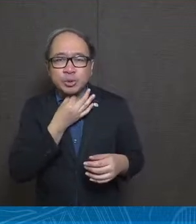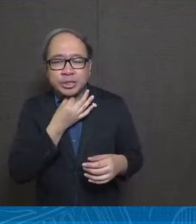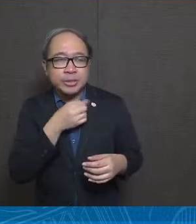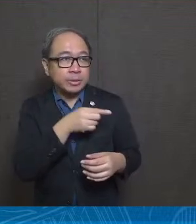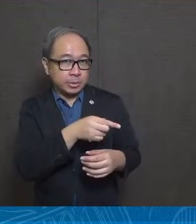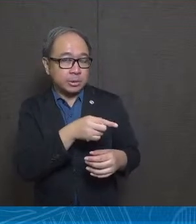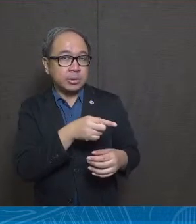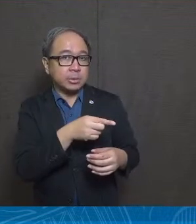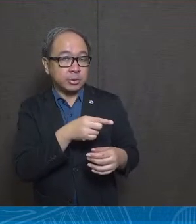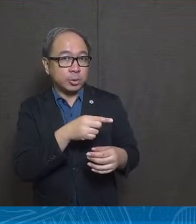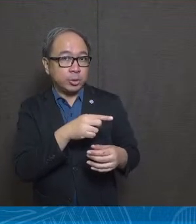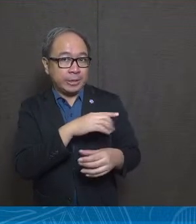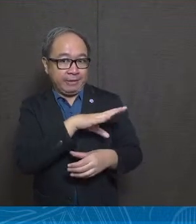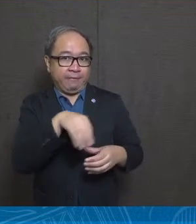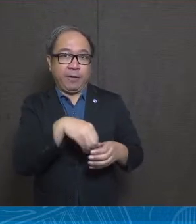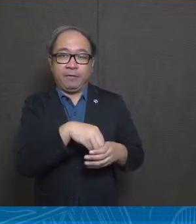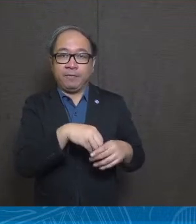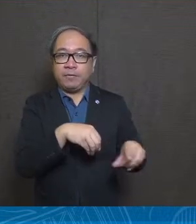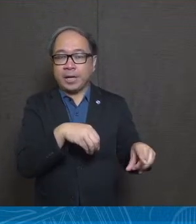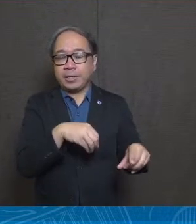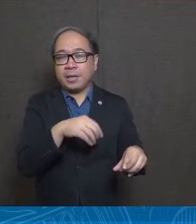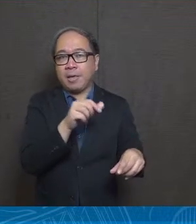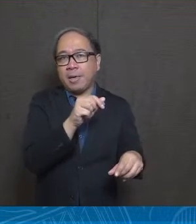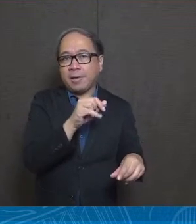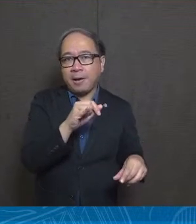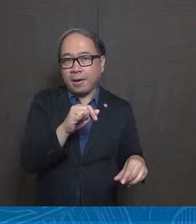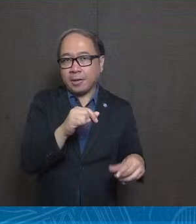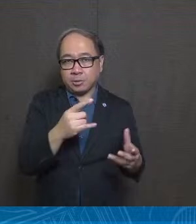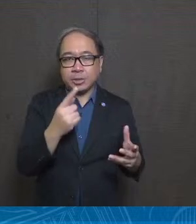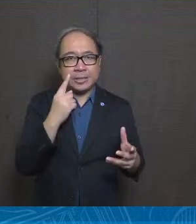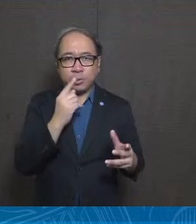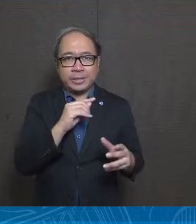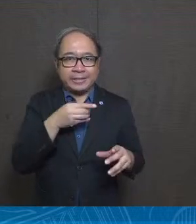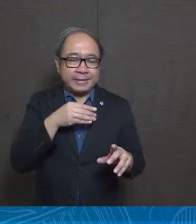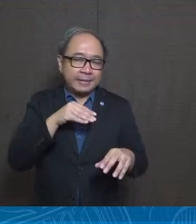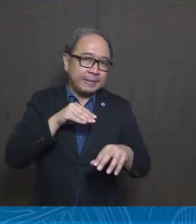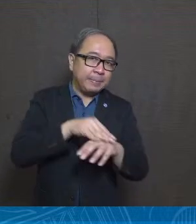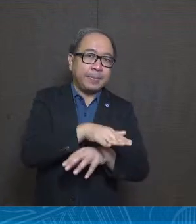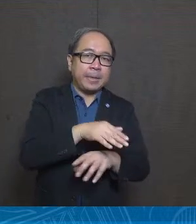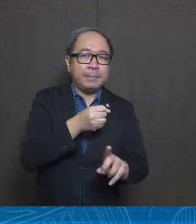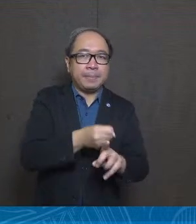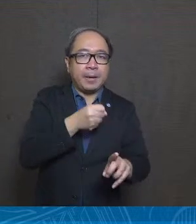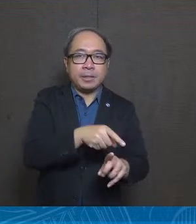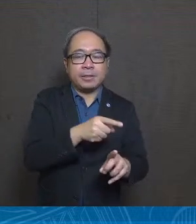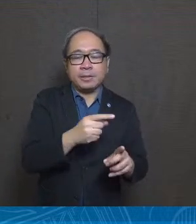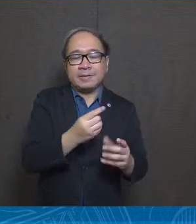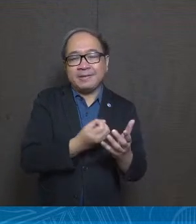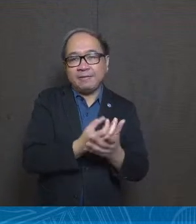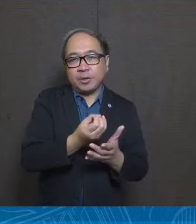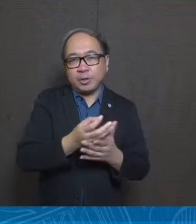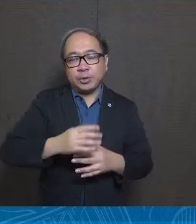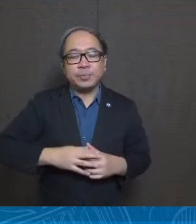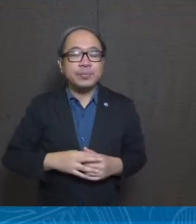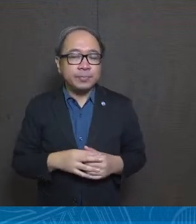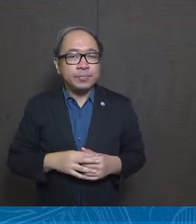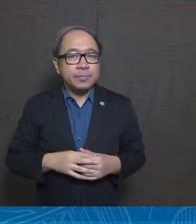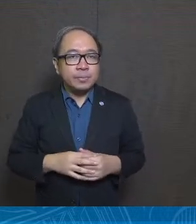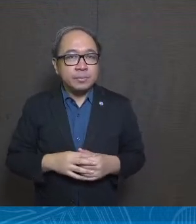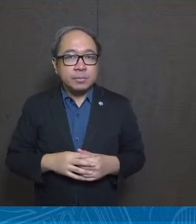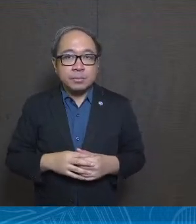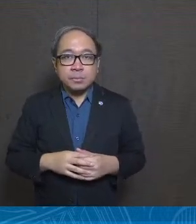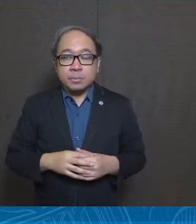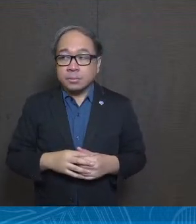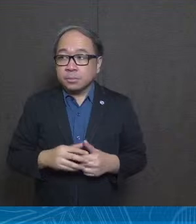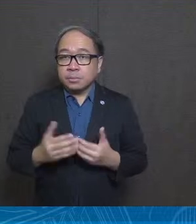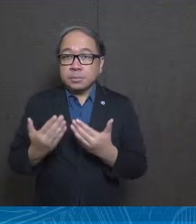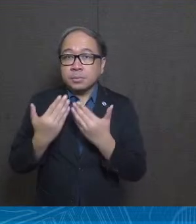generative AI? Are there some fake information in there? Thank you for the question. One of